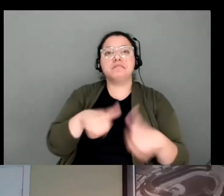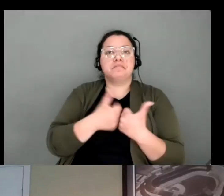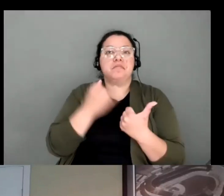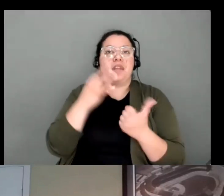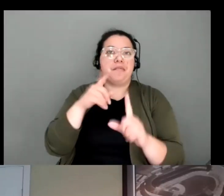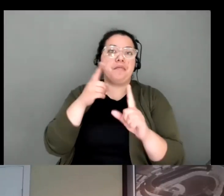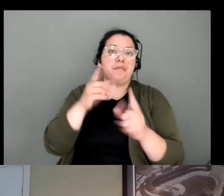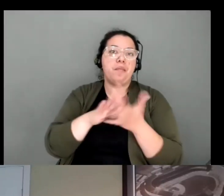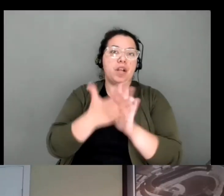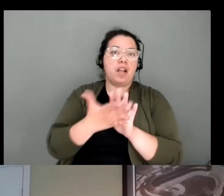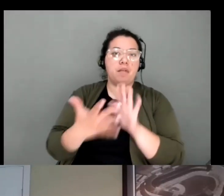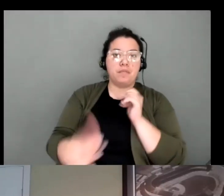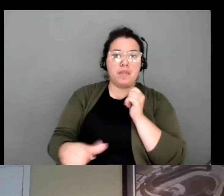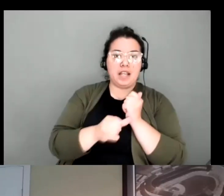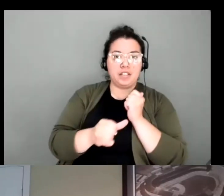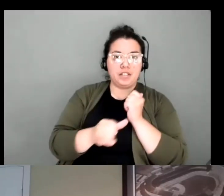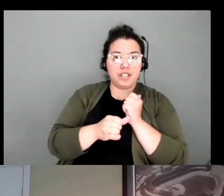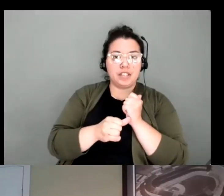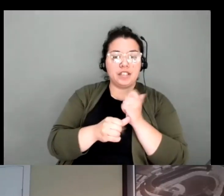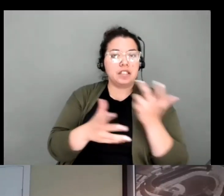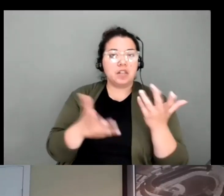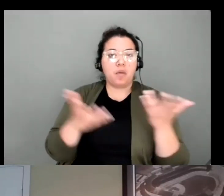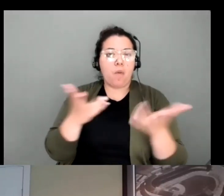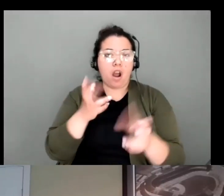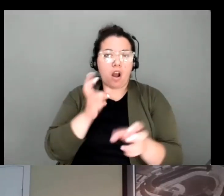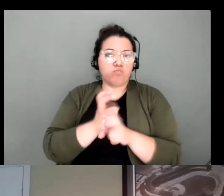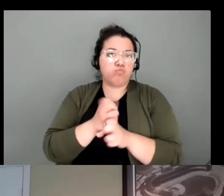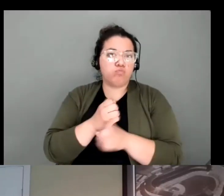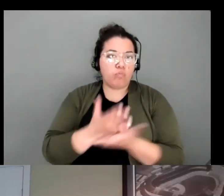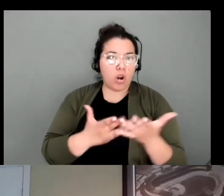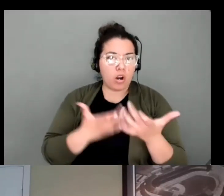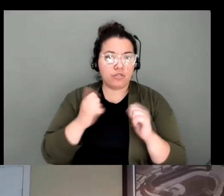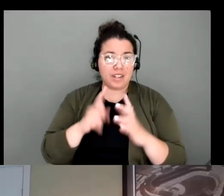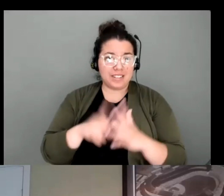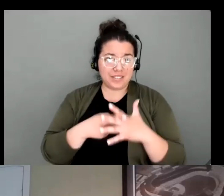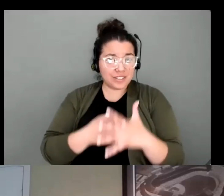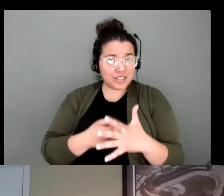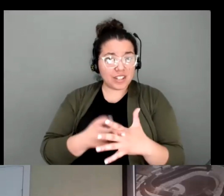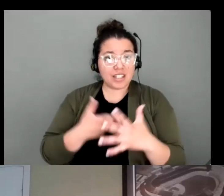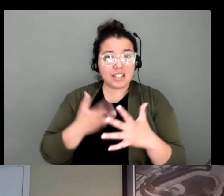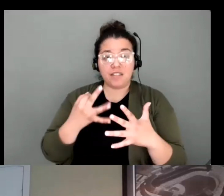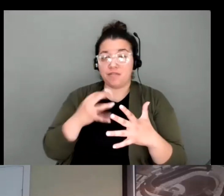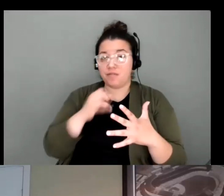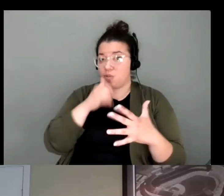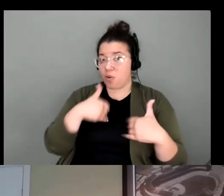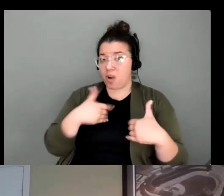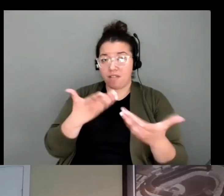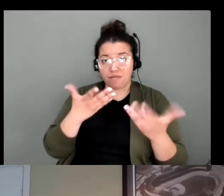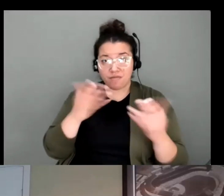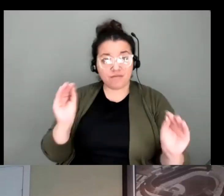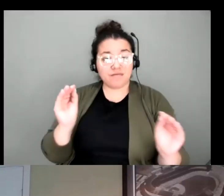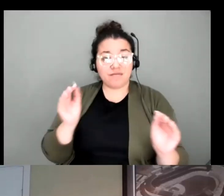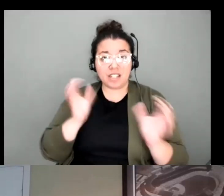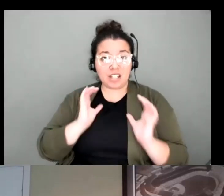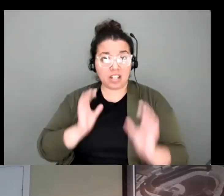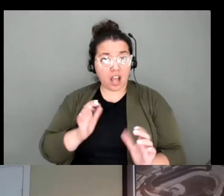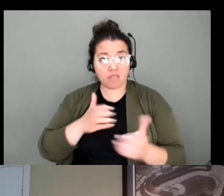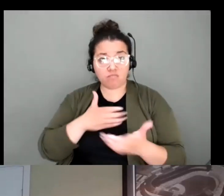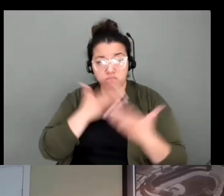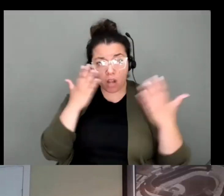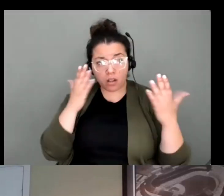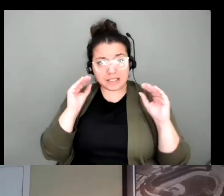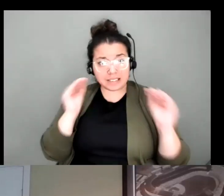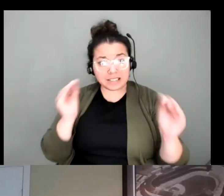hardest aspects of getting started, starting a business from scratch with no clients, no track record? What was the toughest to sort of get